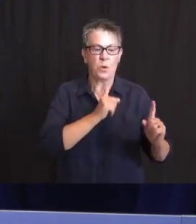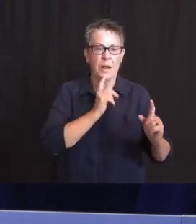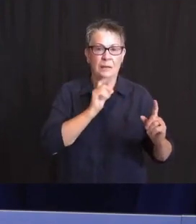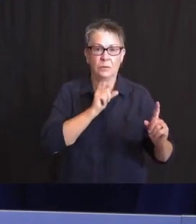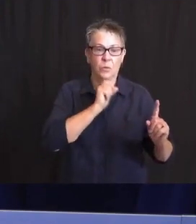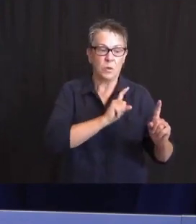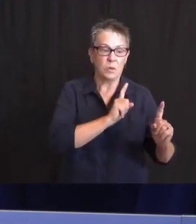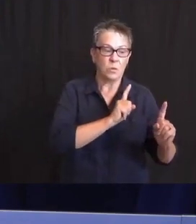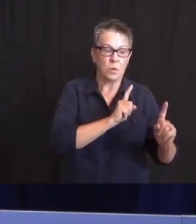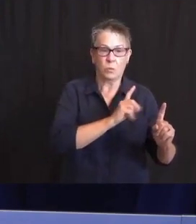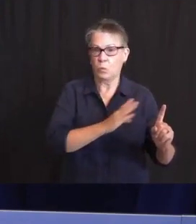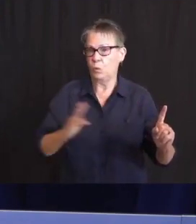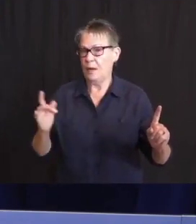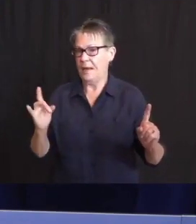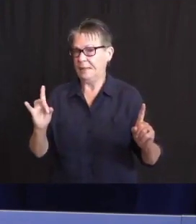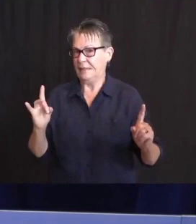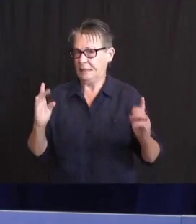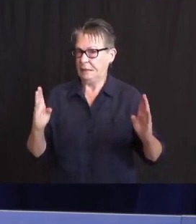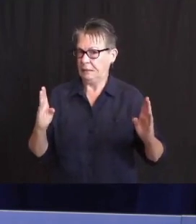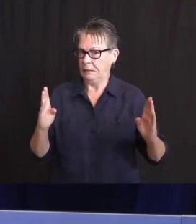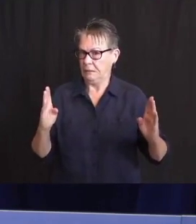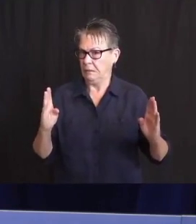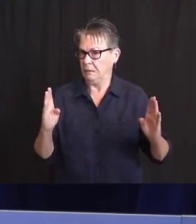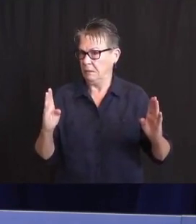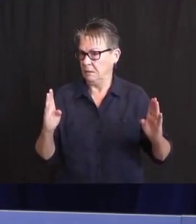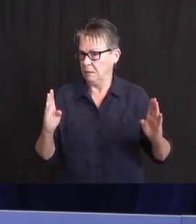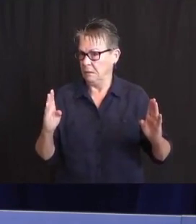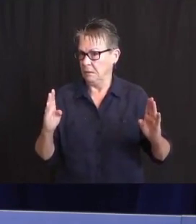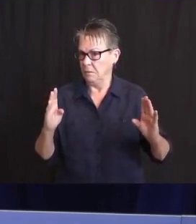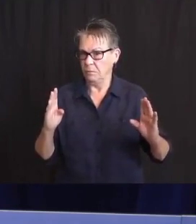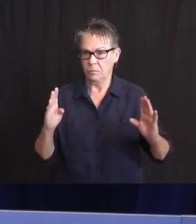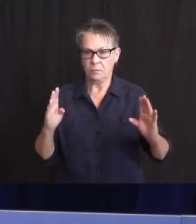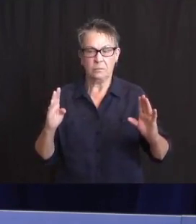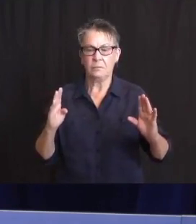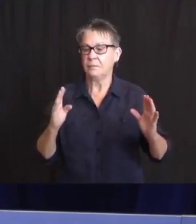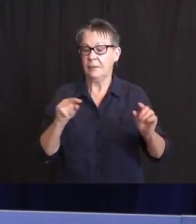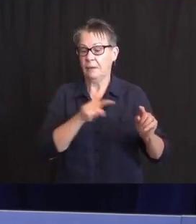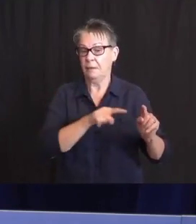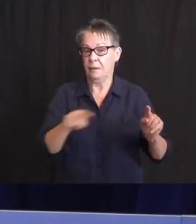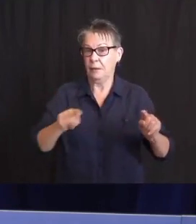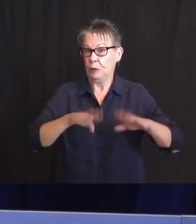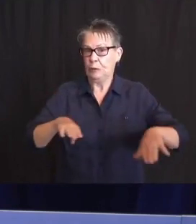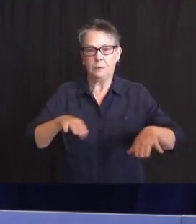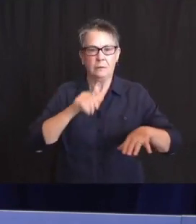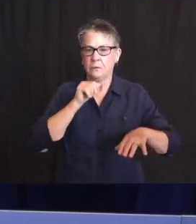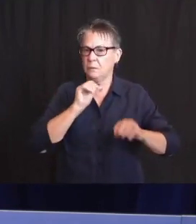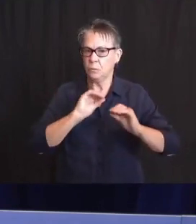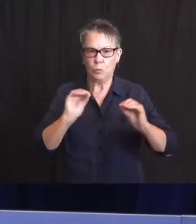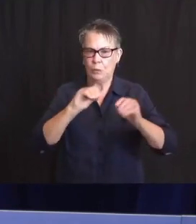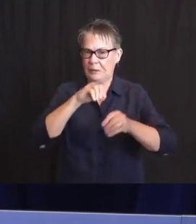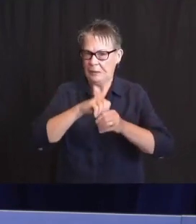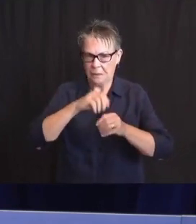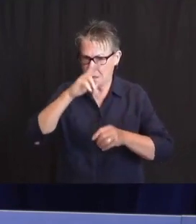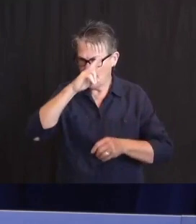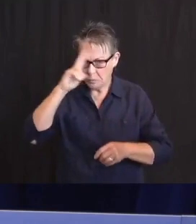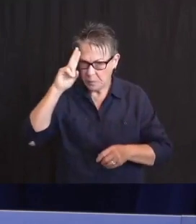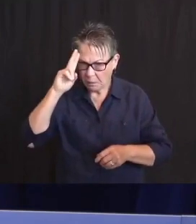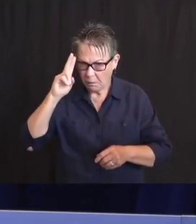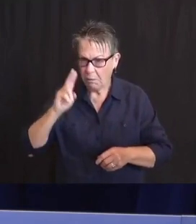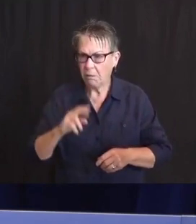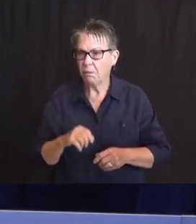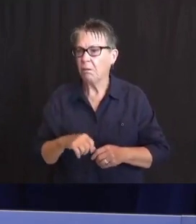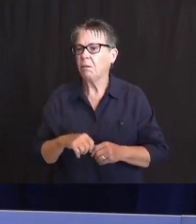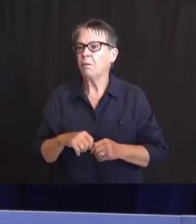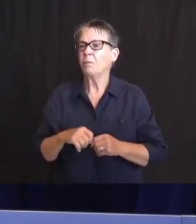18. At this point, none of these children are currently hospitalized. The governor reviewed the new cases and